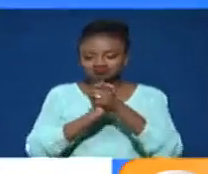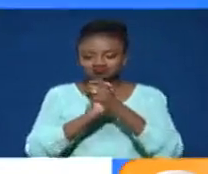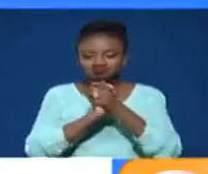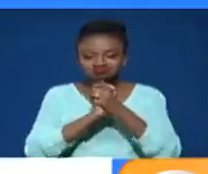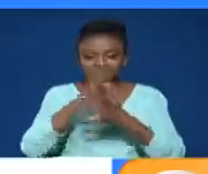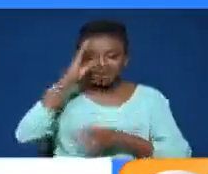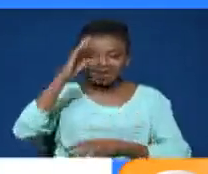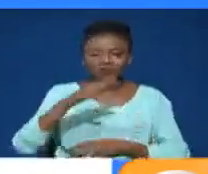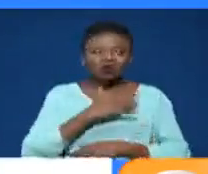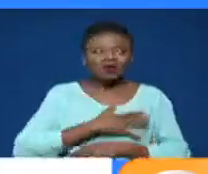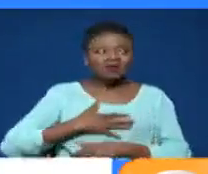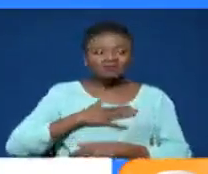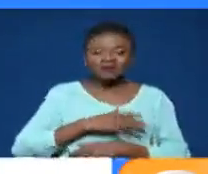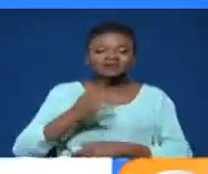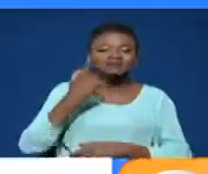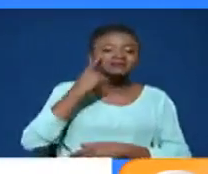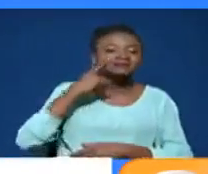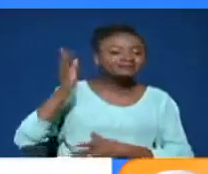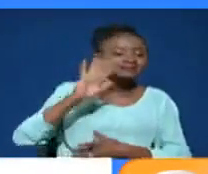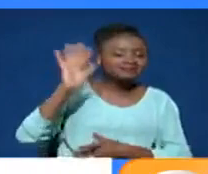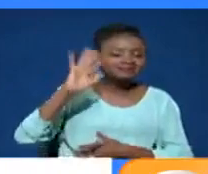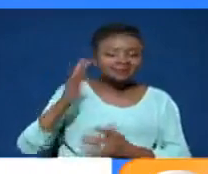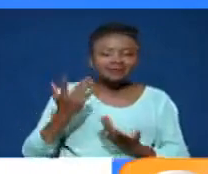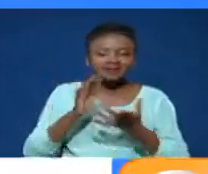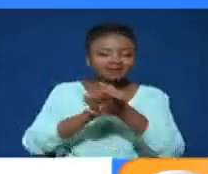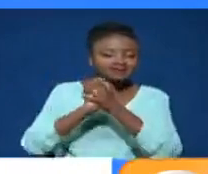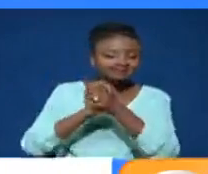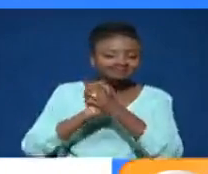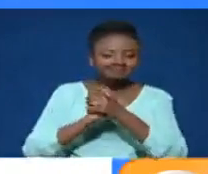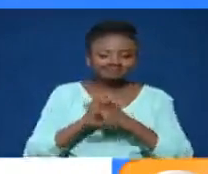Ebo munifungie ajioni hivi kama tunaonana.